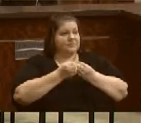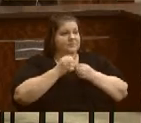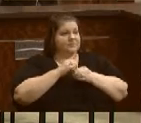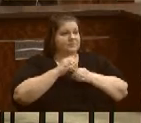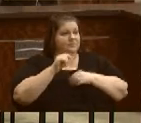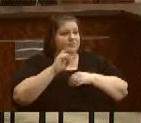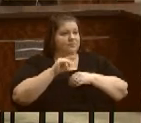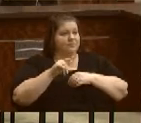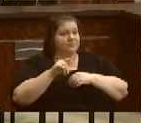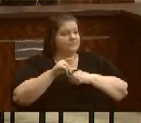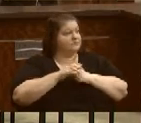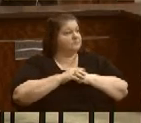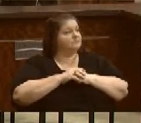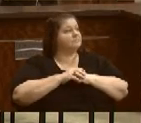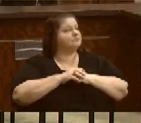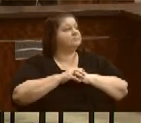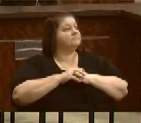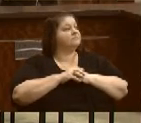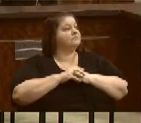on, Mr. Gibbs.